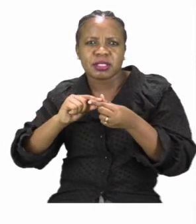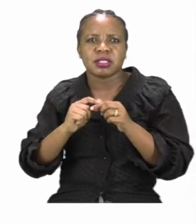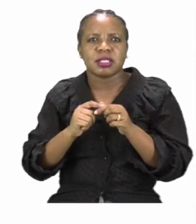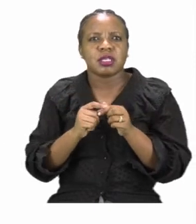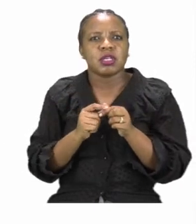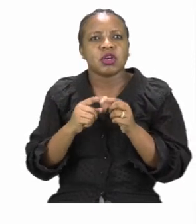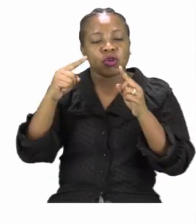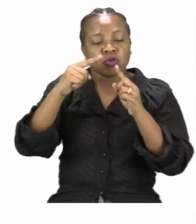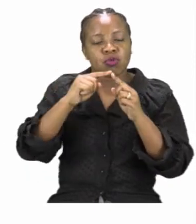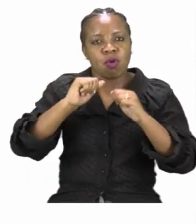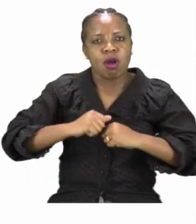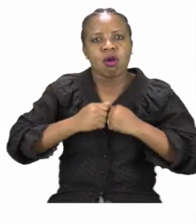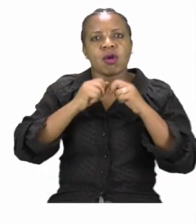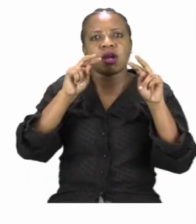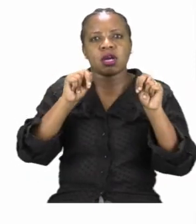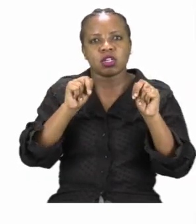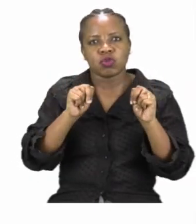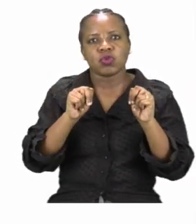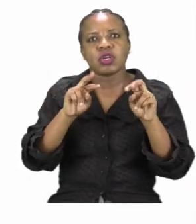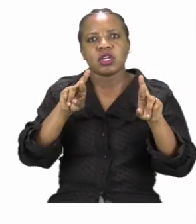unity, liberty,